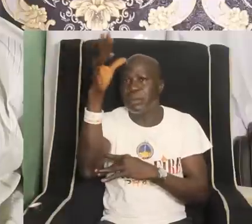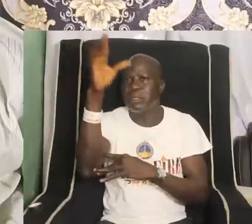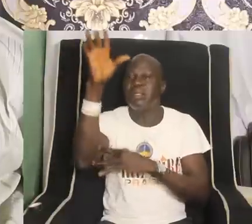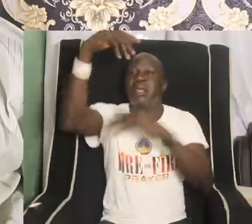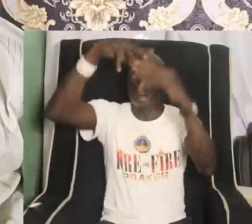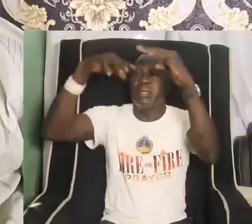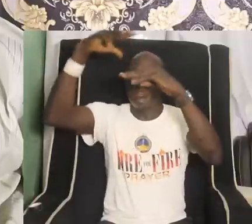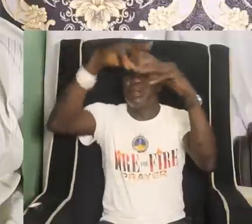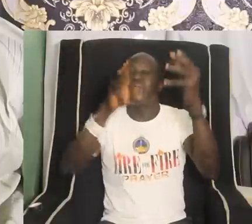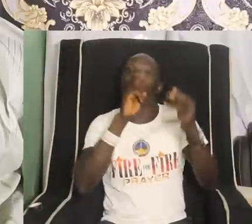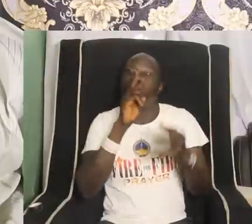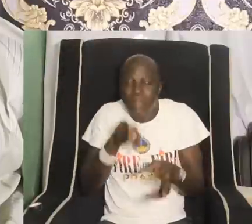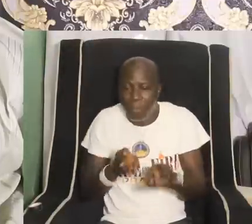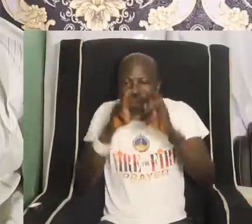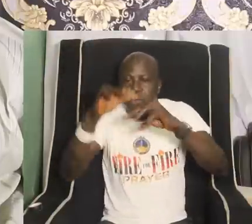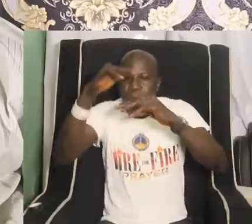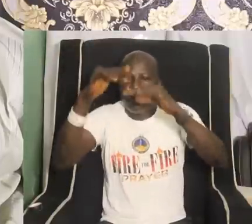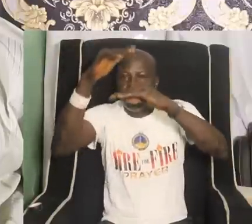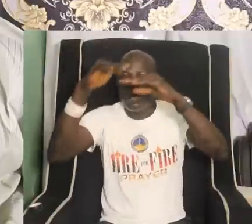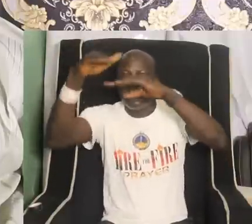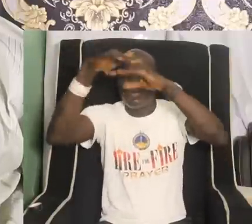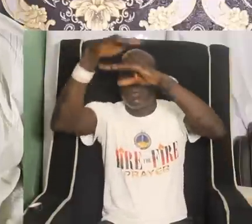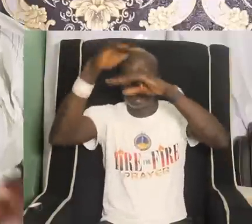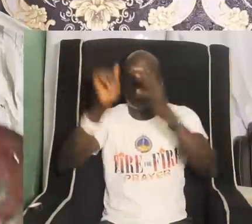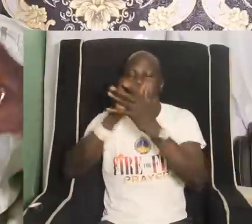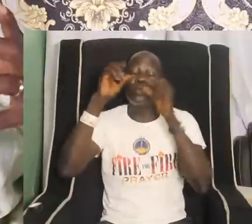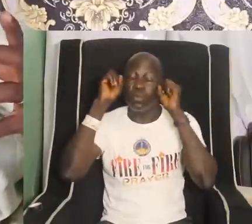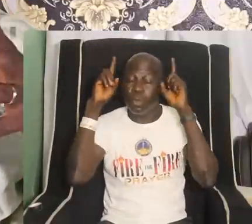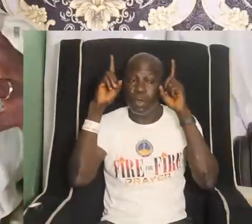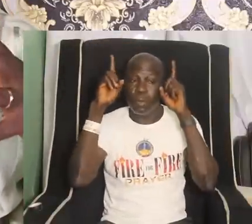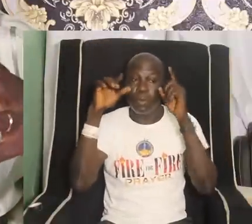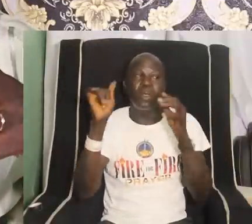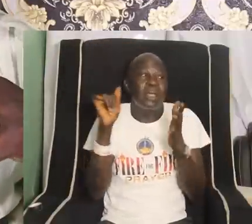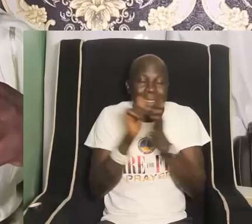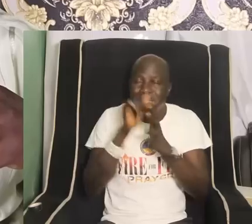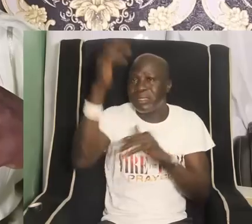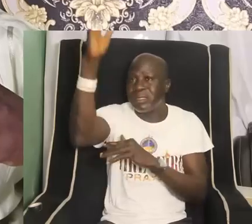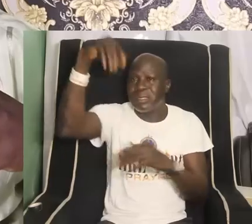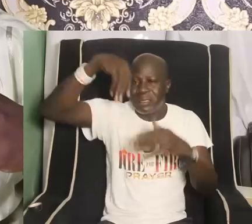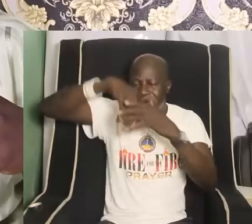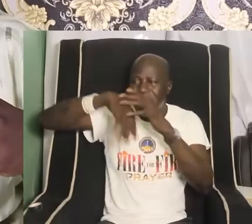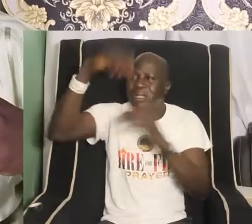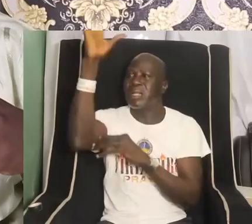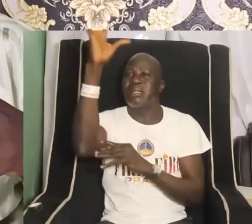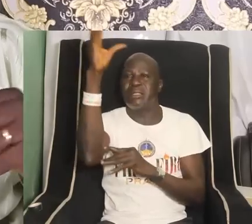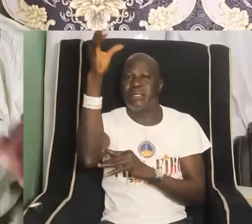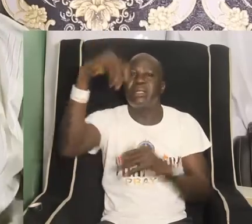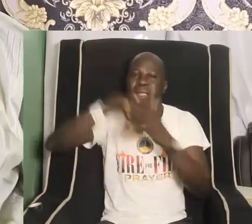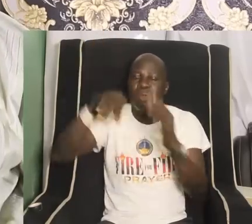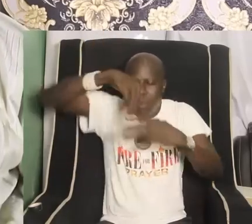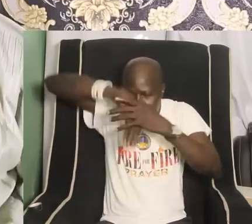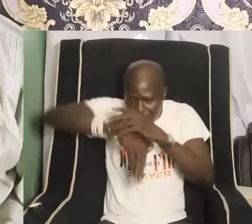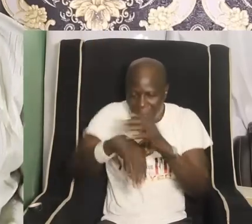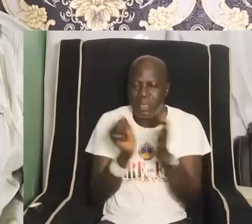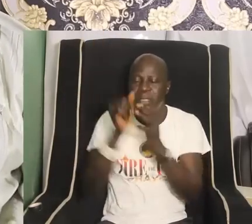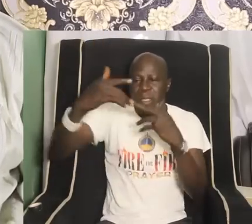the tree the water spurted after him in a wake song. now igi tí a gbìn sí etí ìpadò. the tree